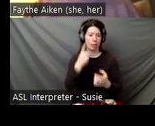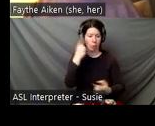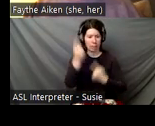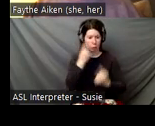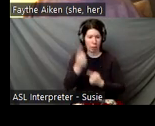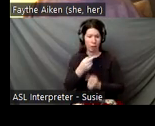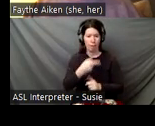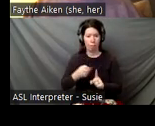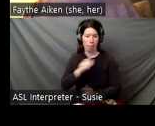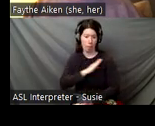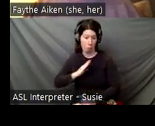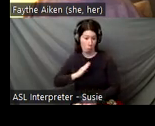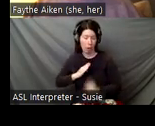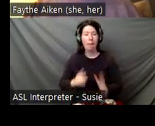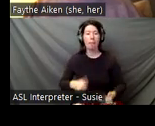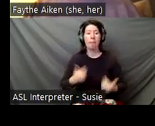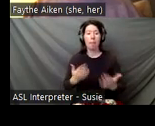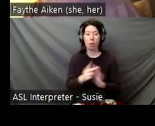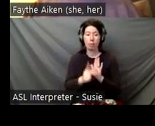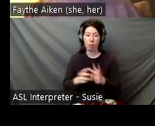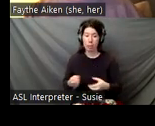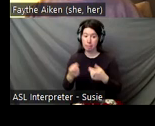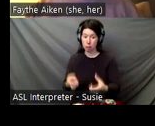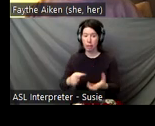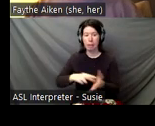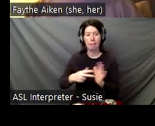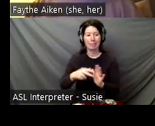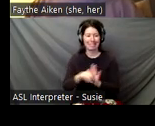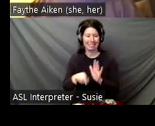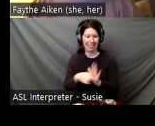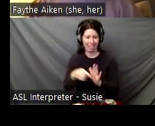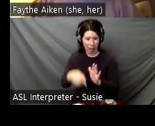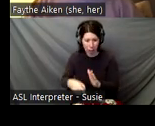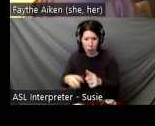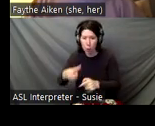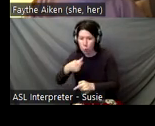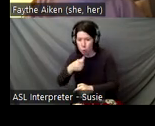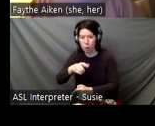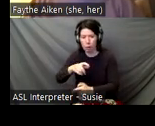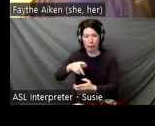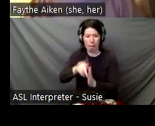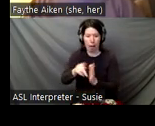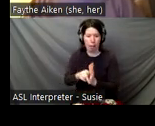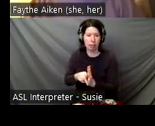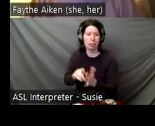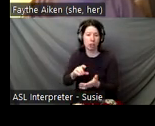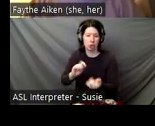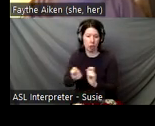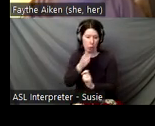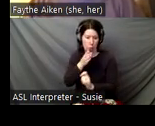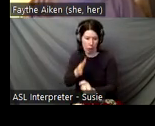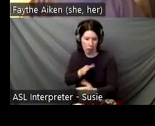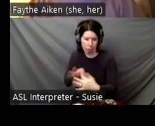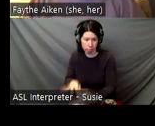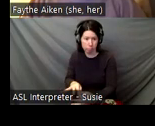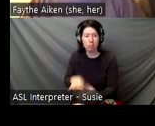board. A proposed policy recommendation shall identify the body to which the policy change is being recommended, for example,